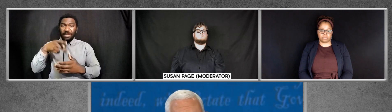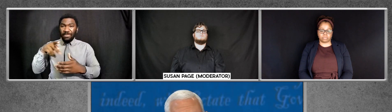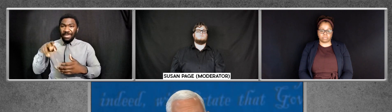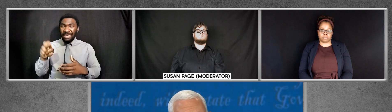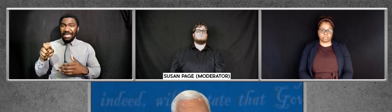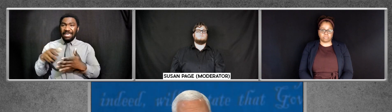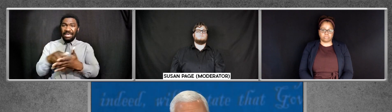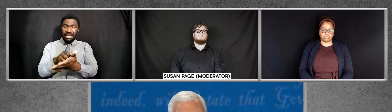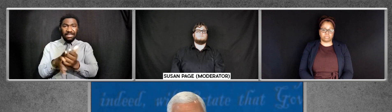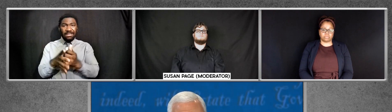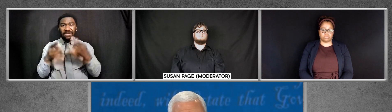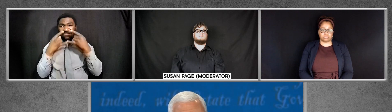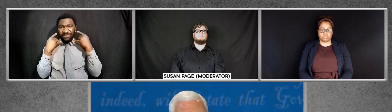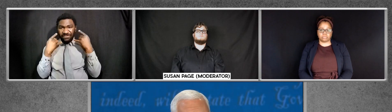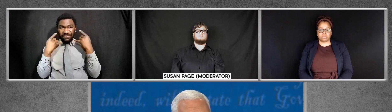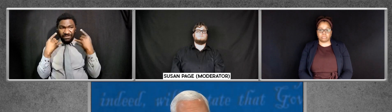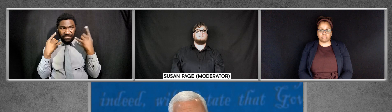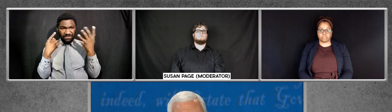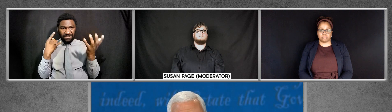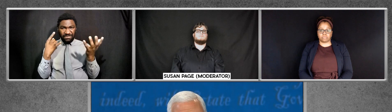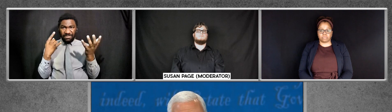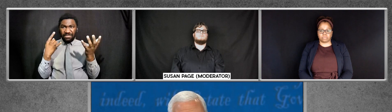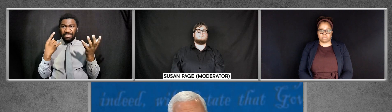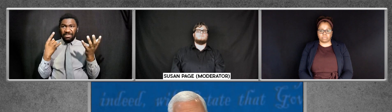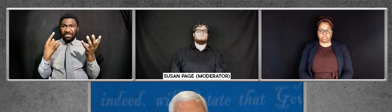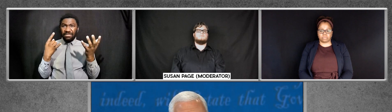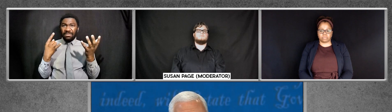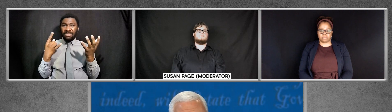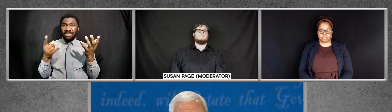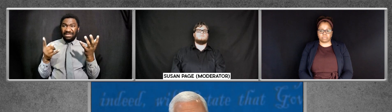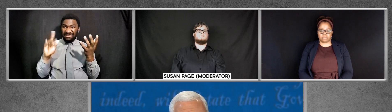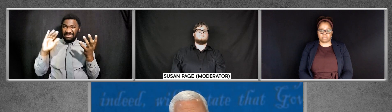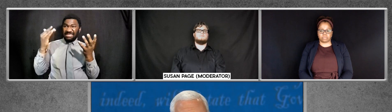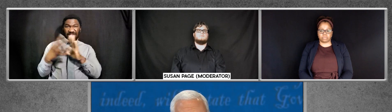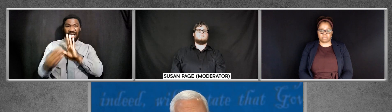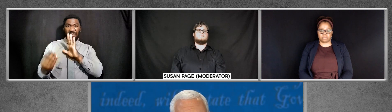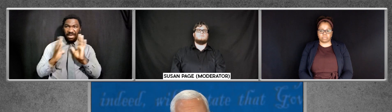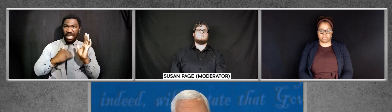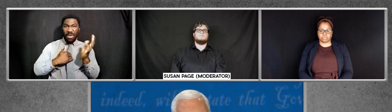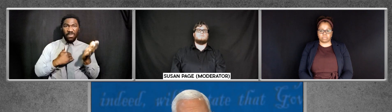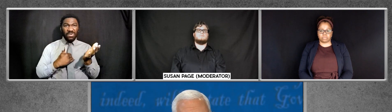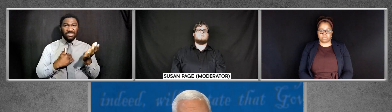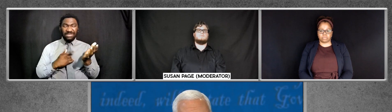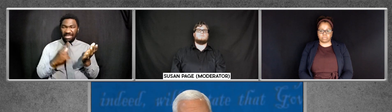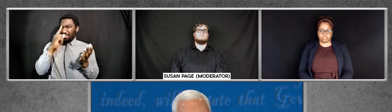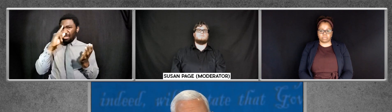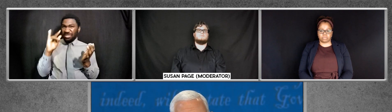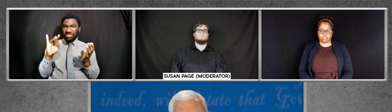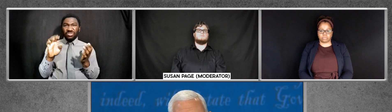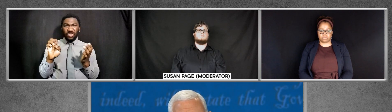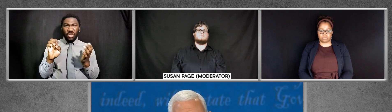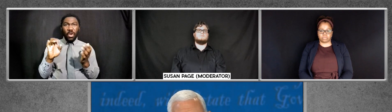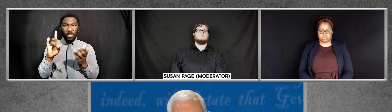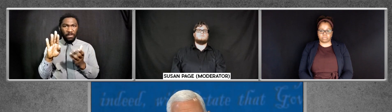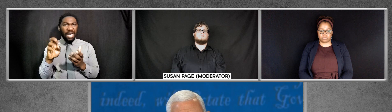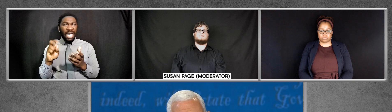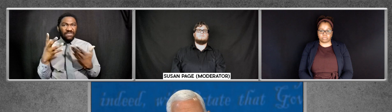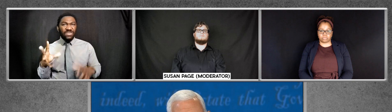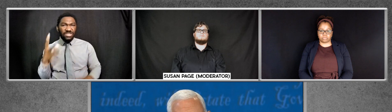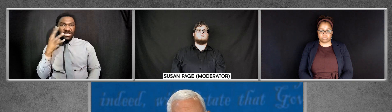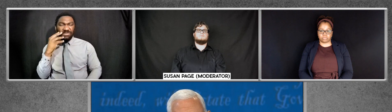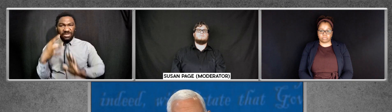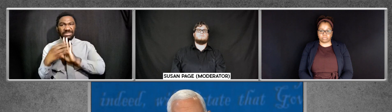it looks a little bit like plagiarism, which is something Joe Biden knows a little bit about. And I think the American people know that this is a president who has put